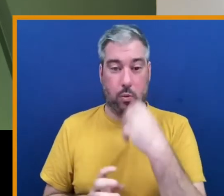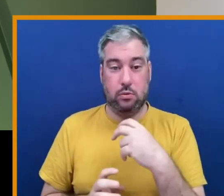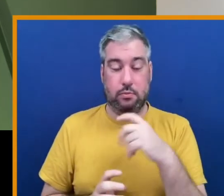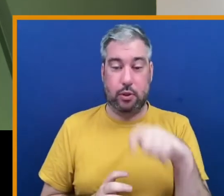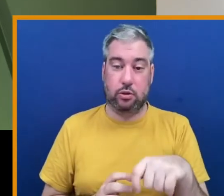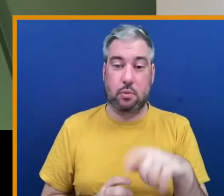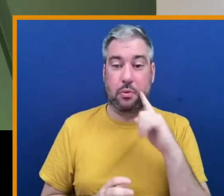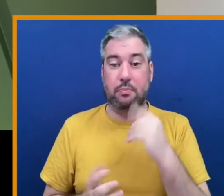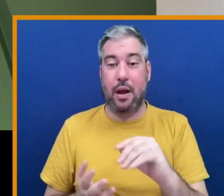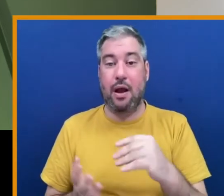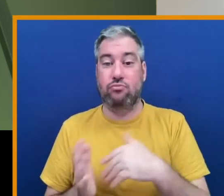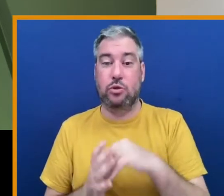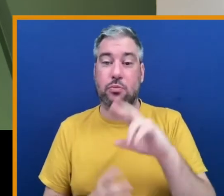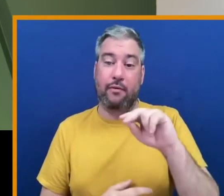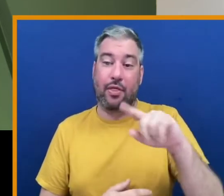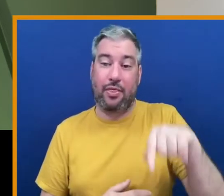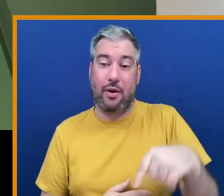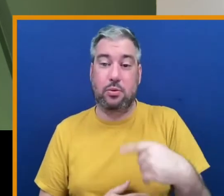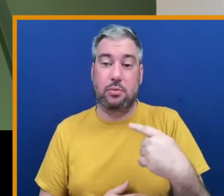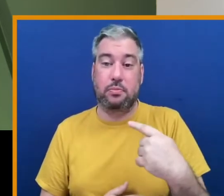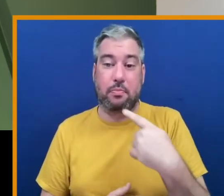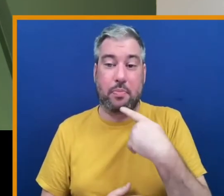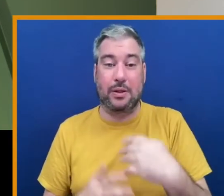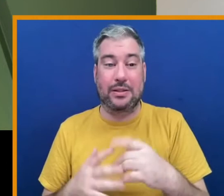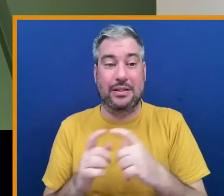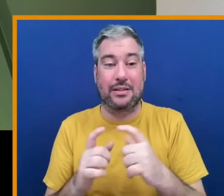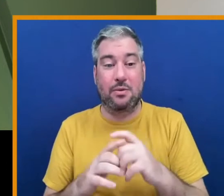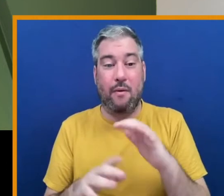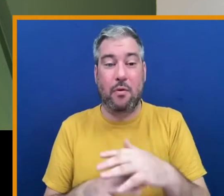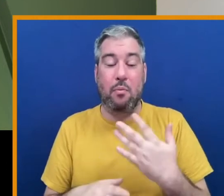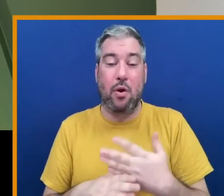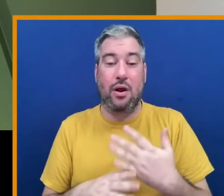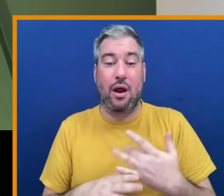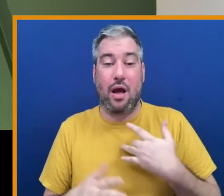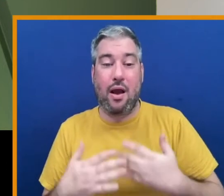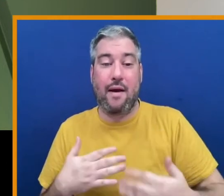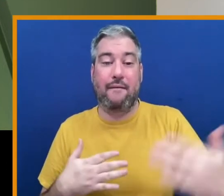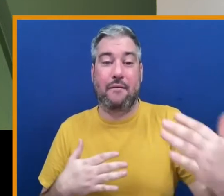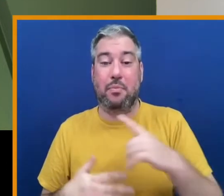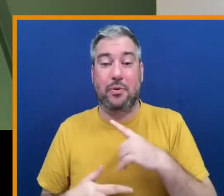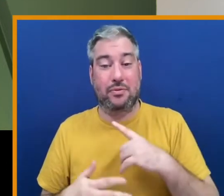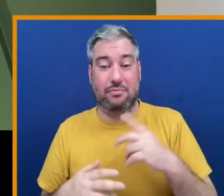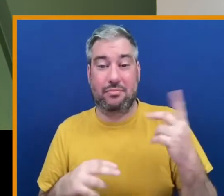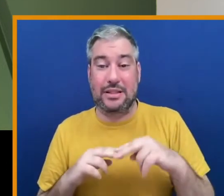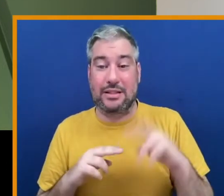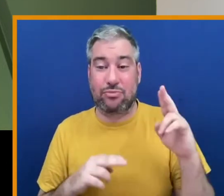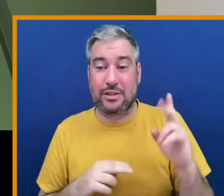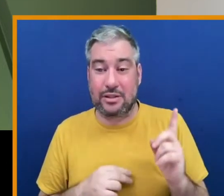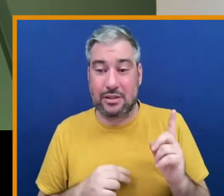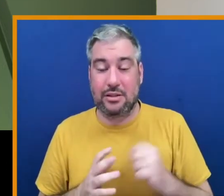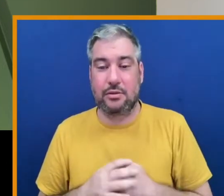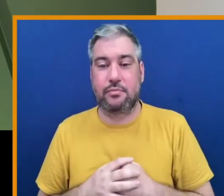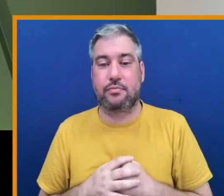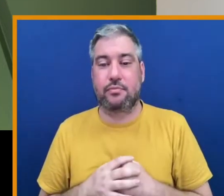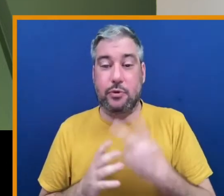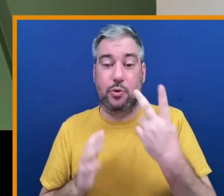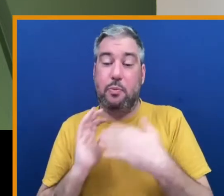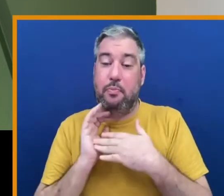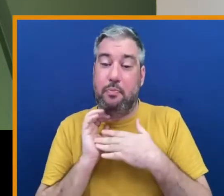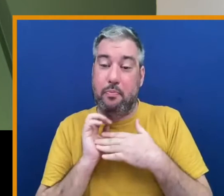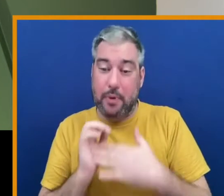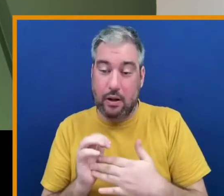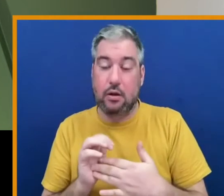increase. 2 million of the lowest income working British families, those who rely on universal credit or working tax credit to